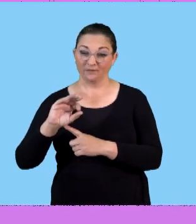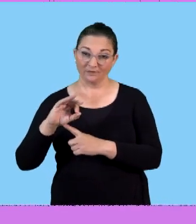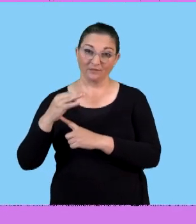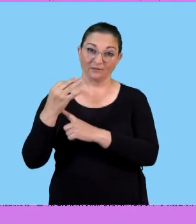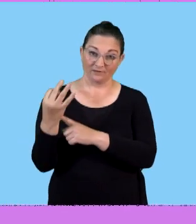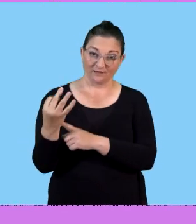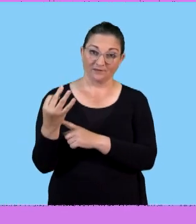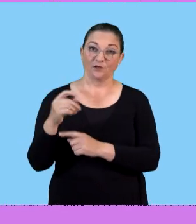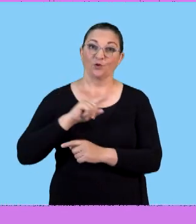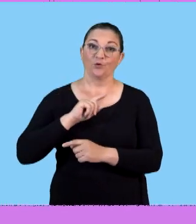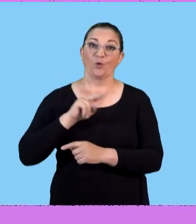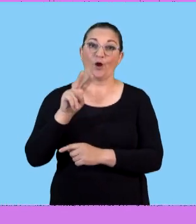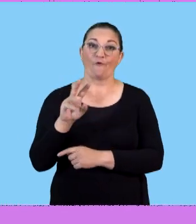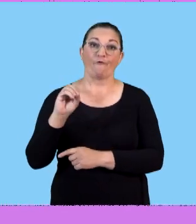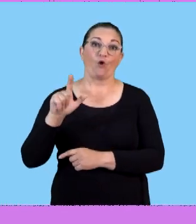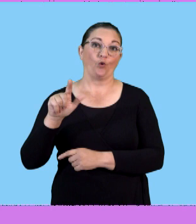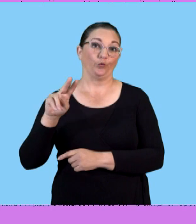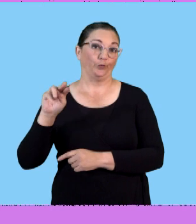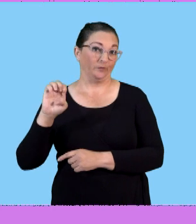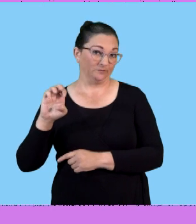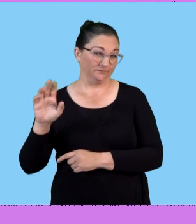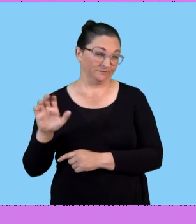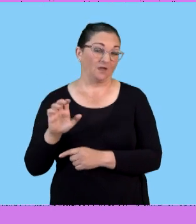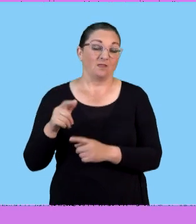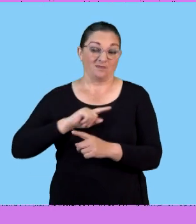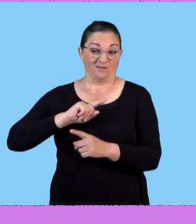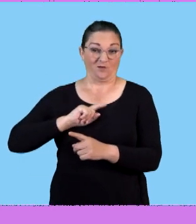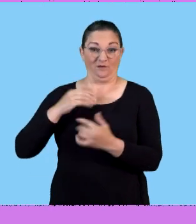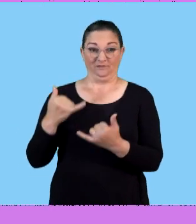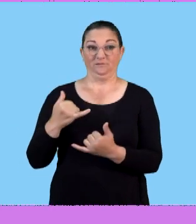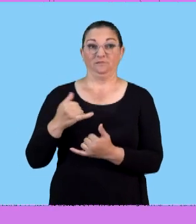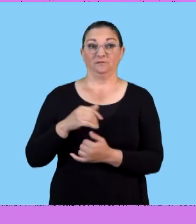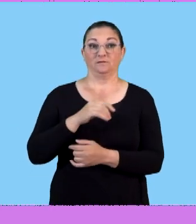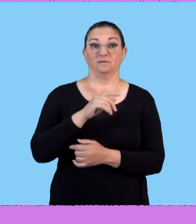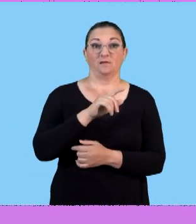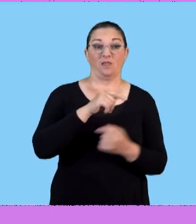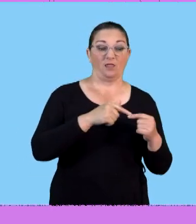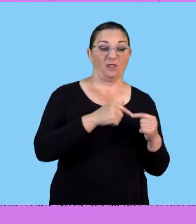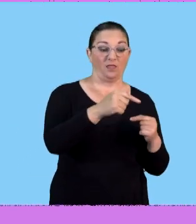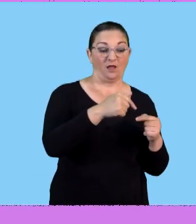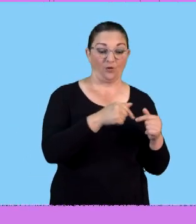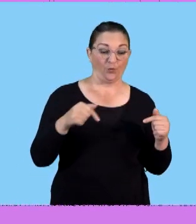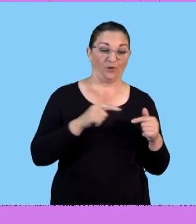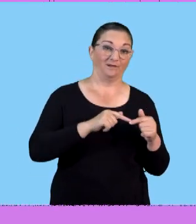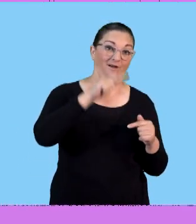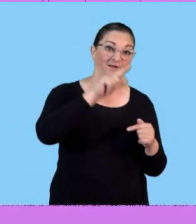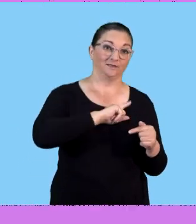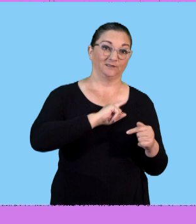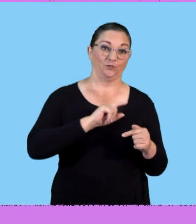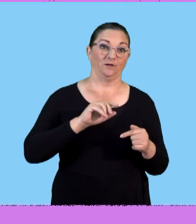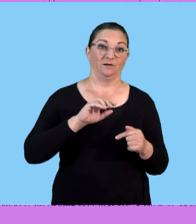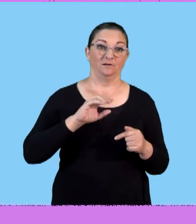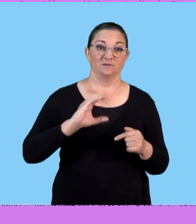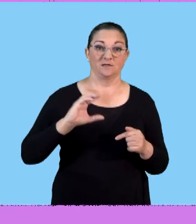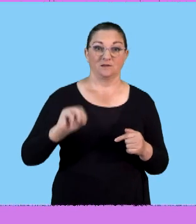with volume, so therefore it is cubic centimeters. The 3 dimensions that we refer to here is your length,